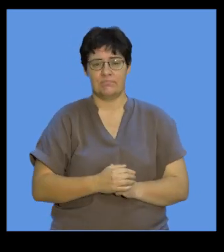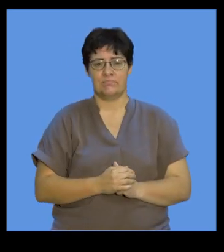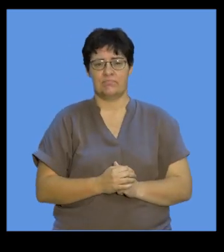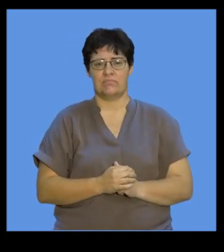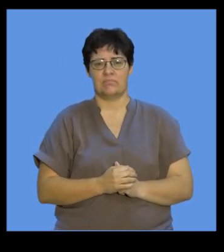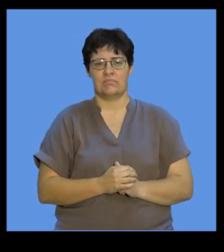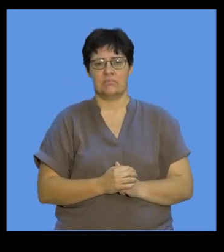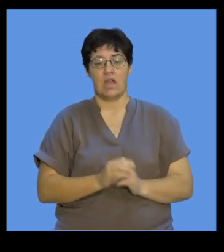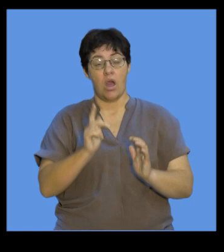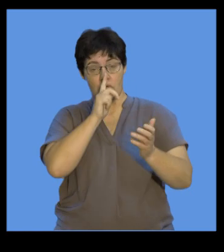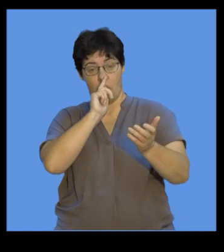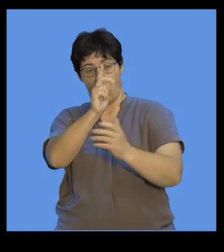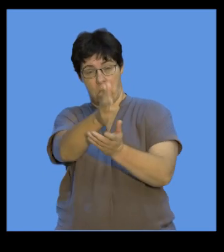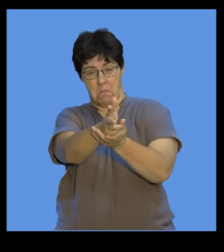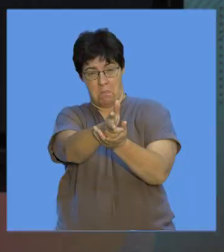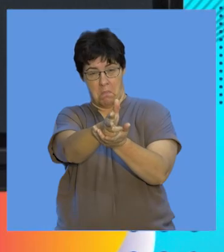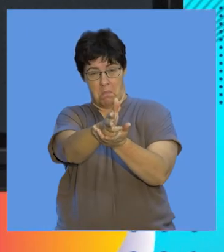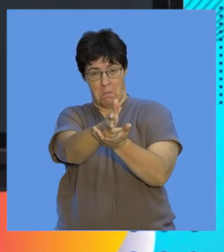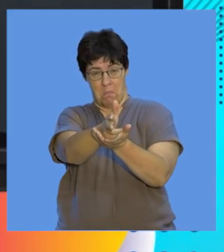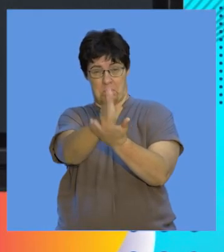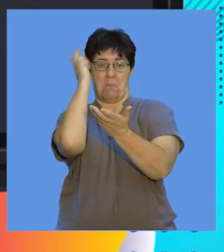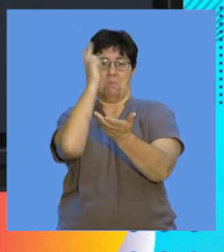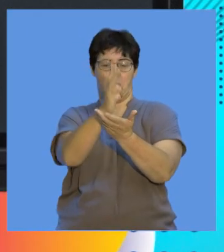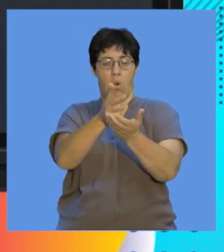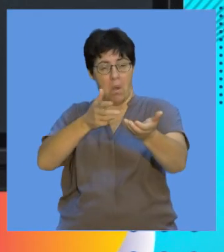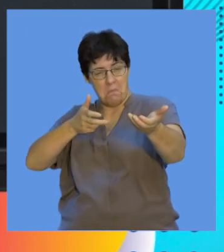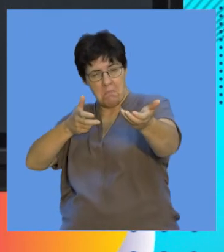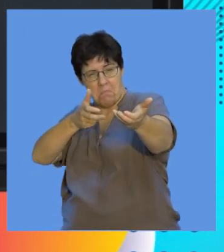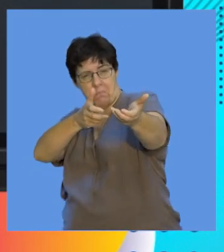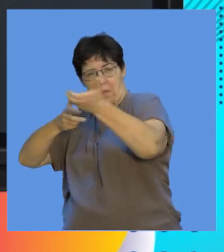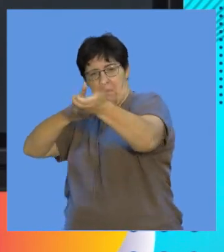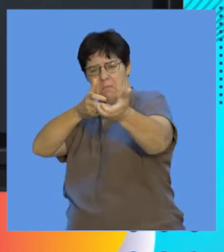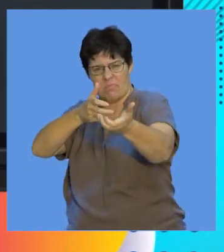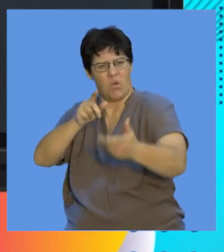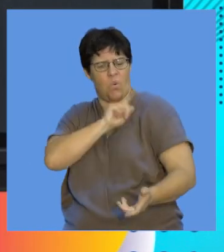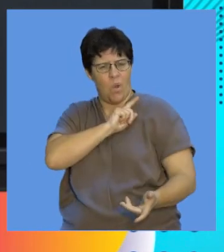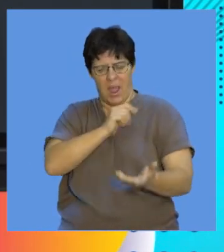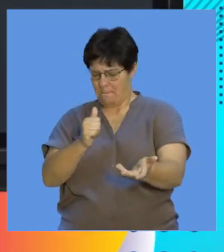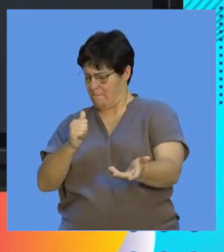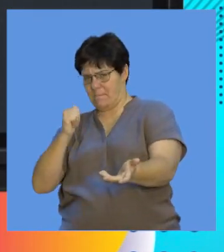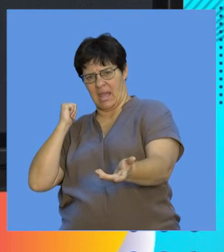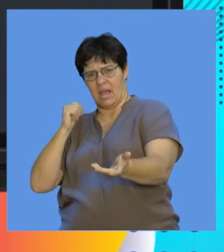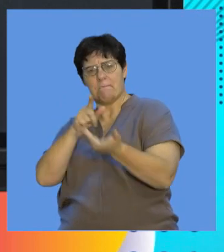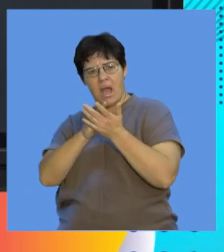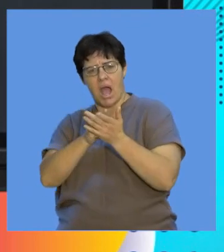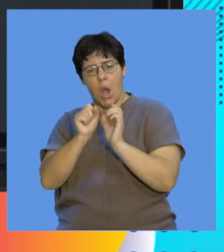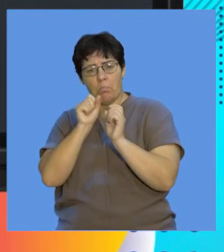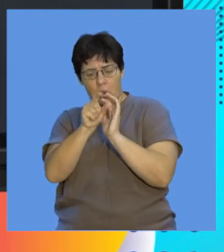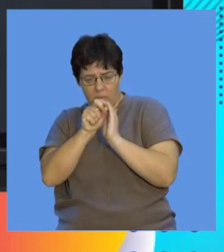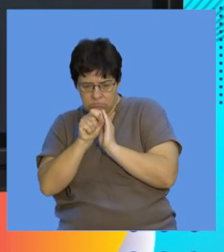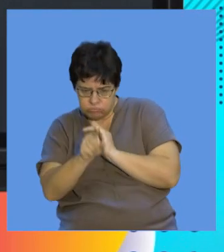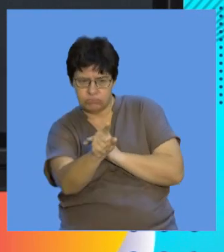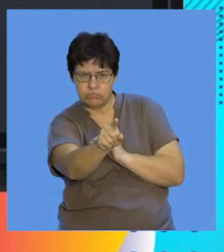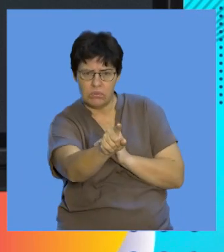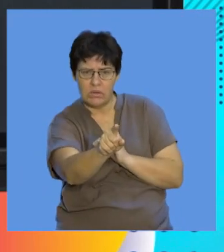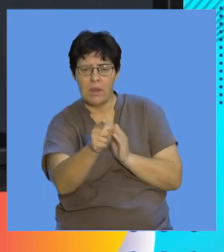why does a rifle move backwards when you shoot it? So you shoot it, you know the bullet goes forward, but